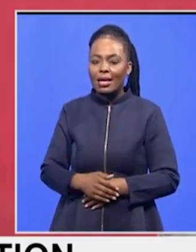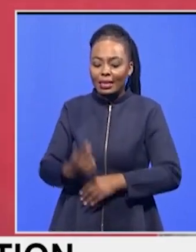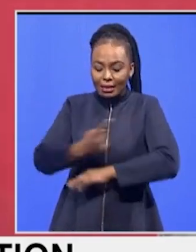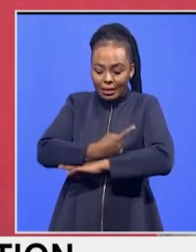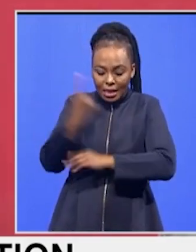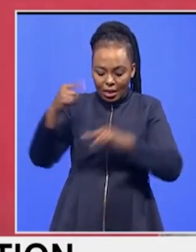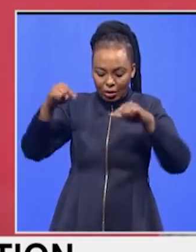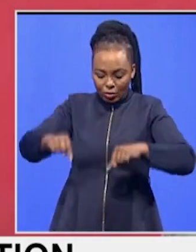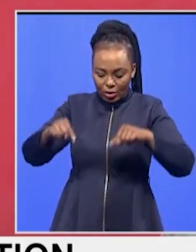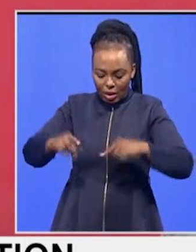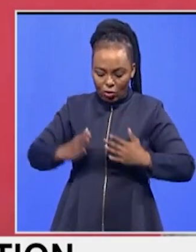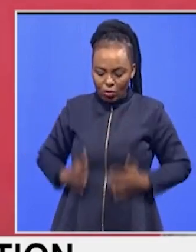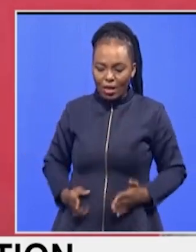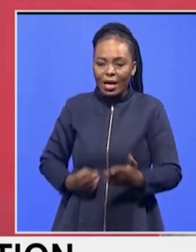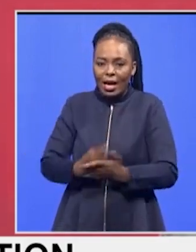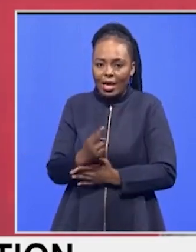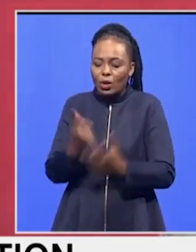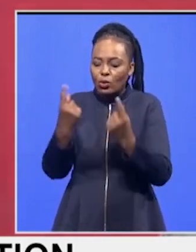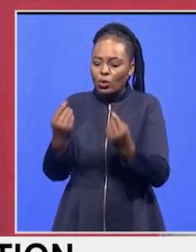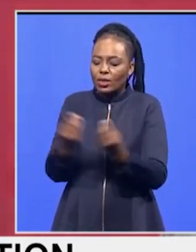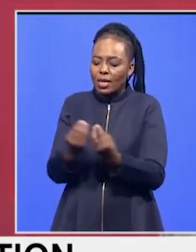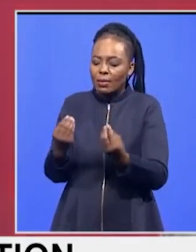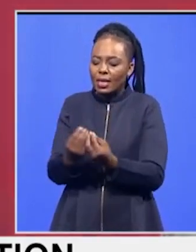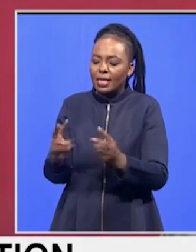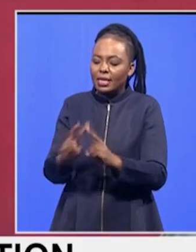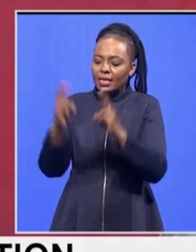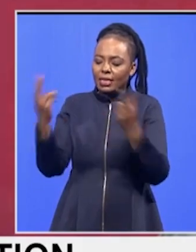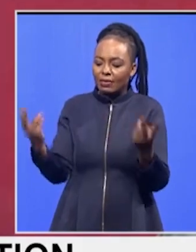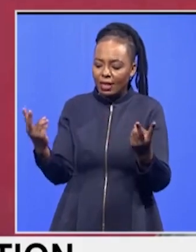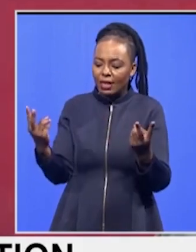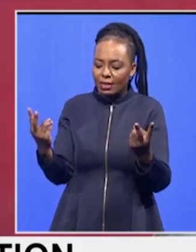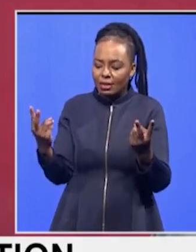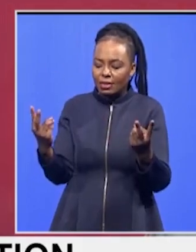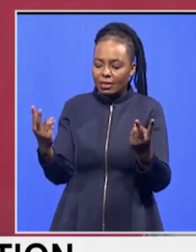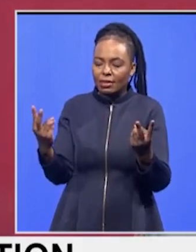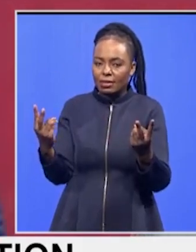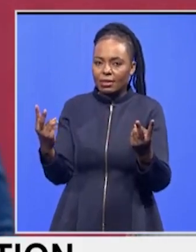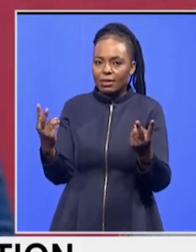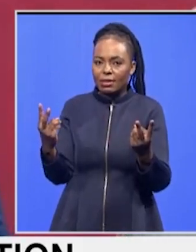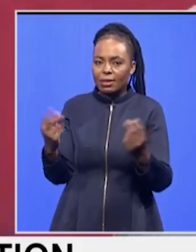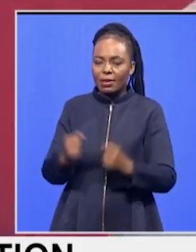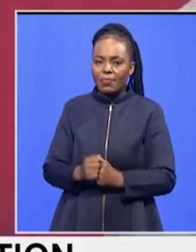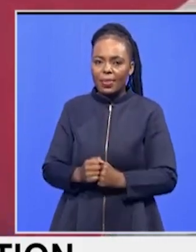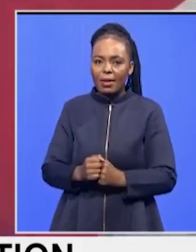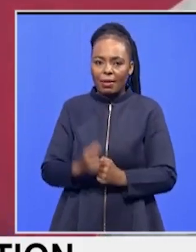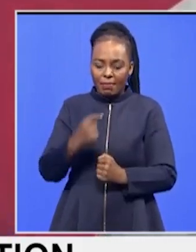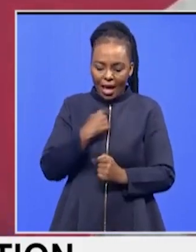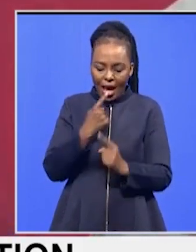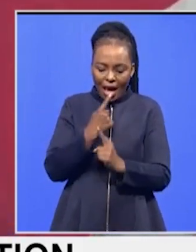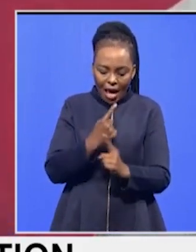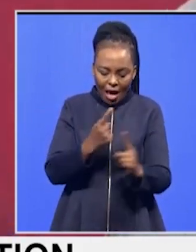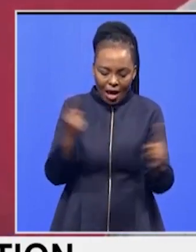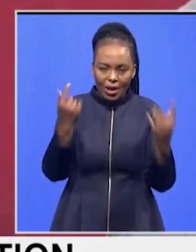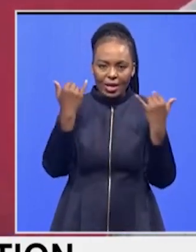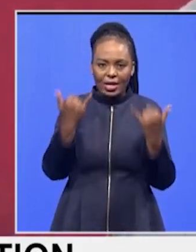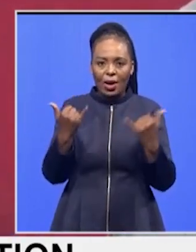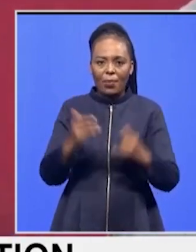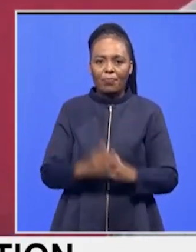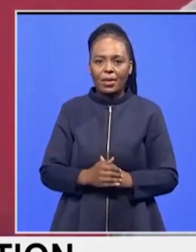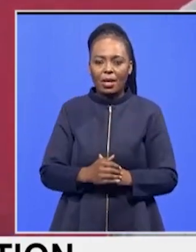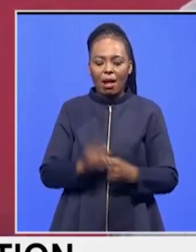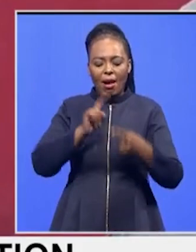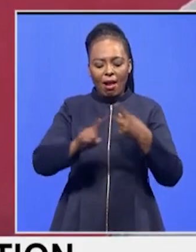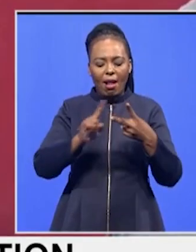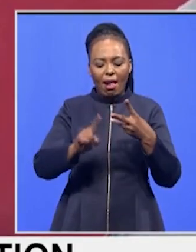do something that's going to make a difference. And so I'm going to announce today 2 action steps that we're going to be